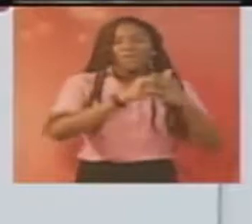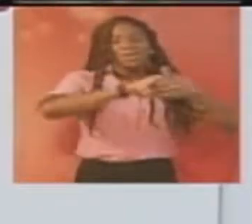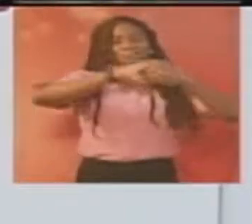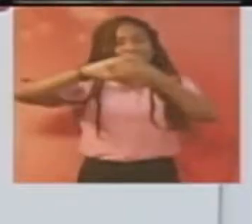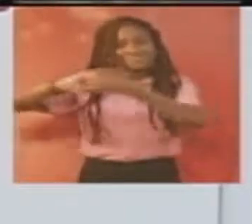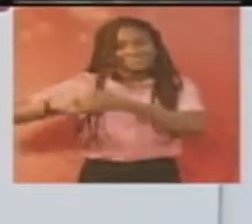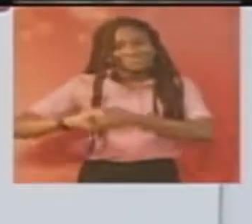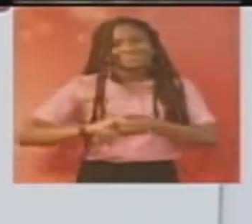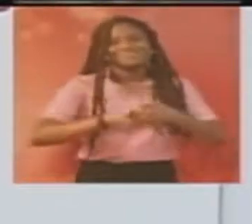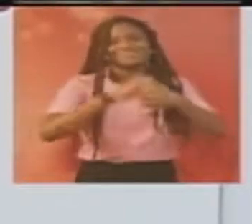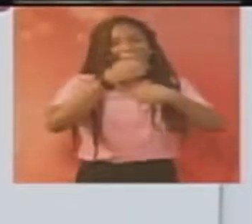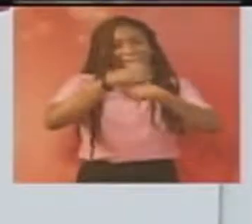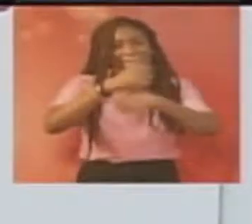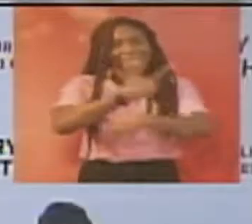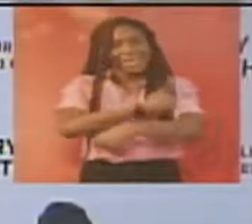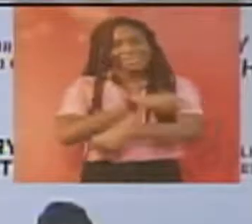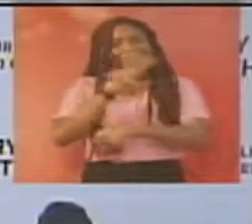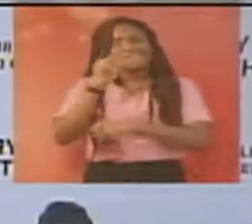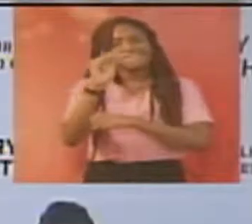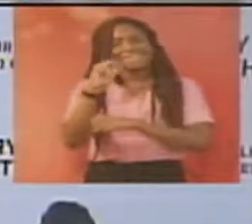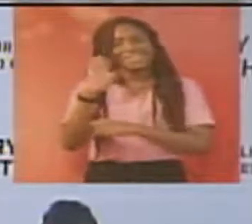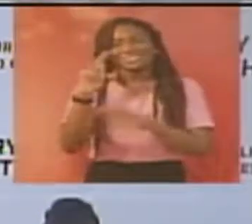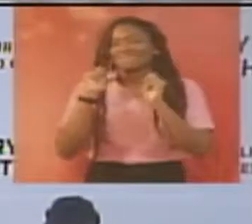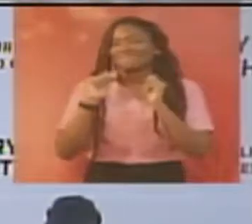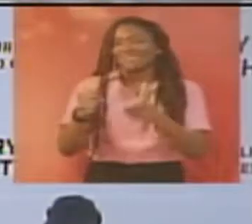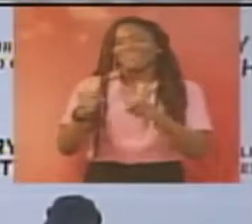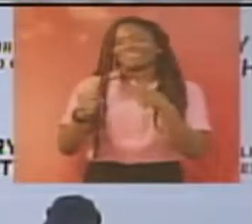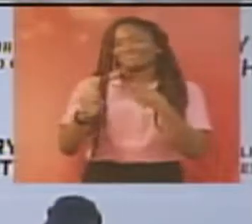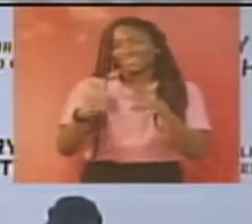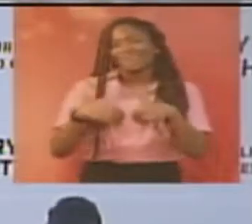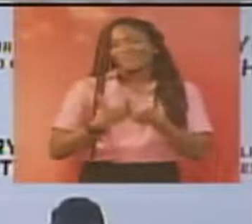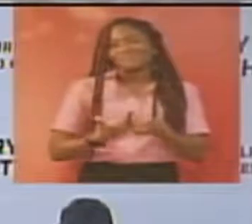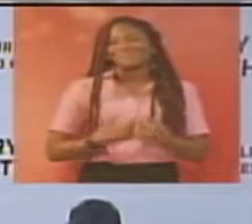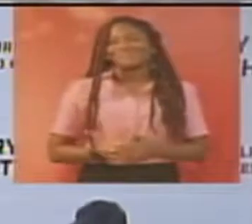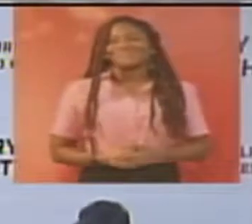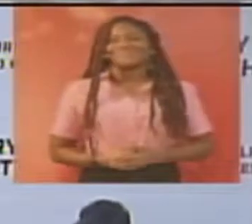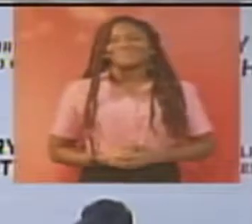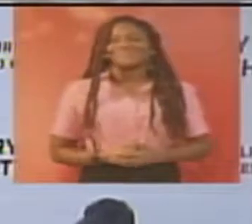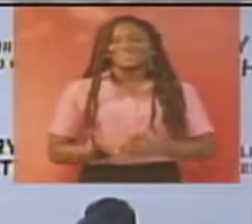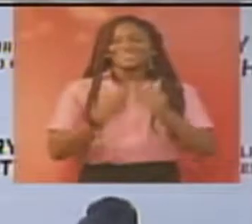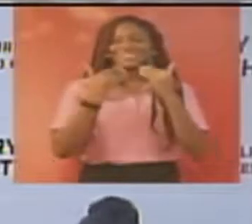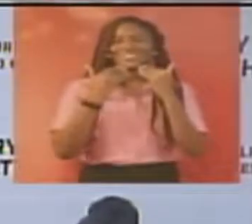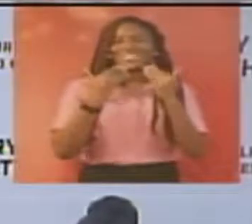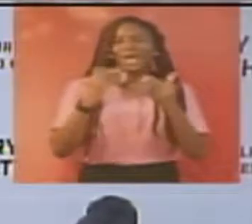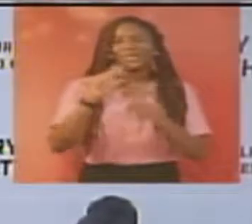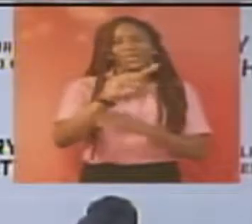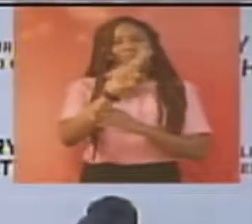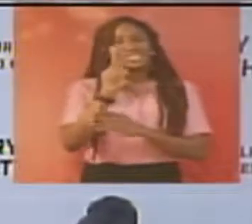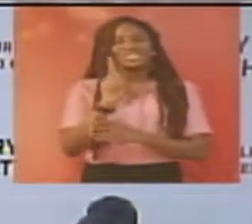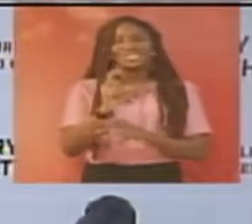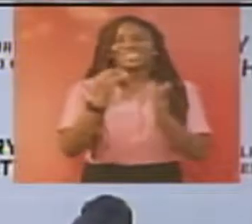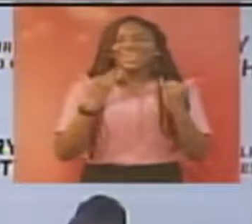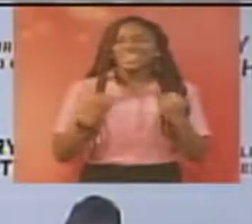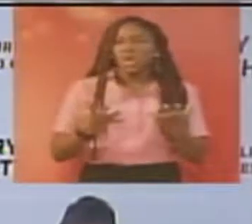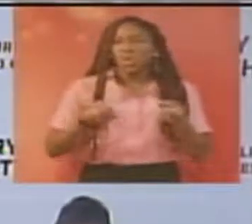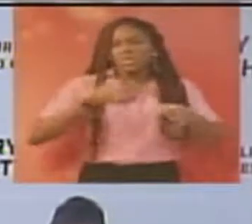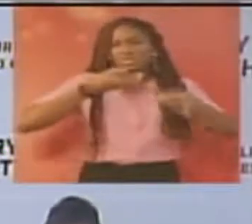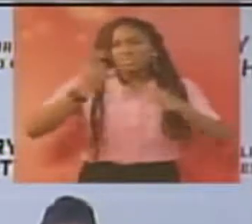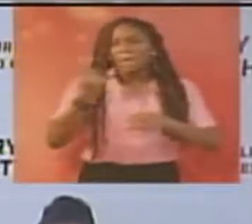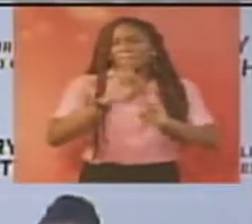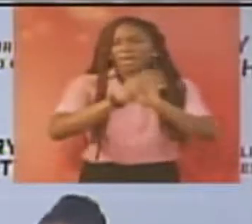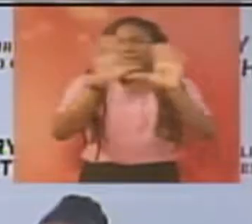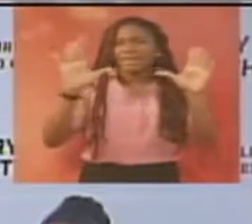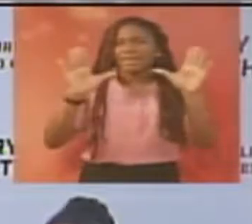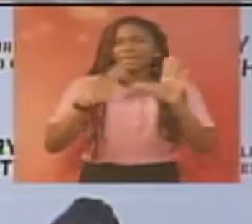some serendipity. Okay, thank you for your question. I'd like to take the opportunity to clarify something that